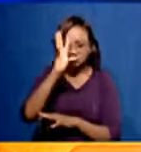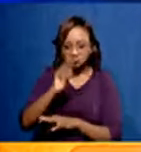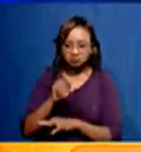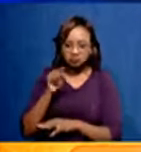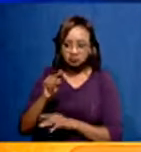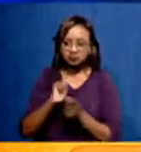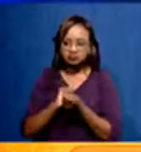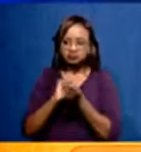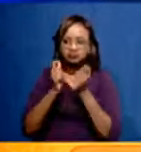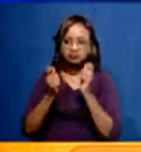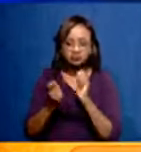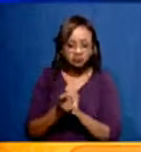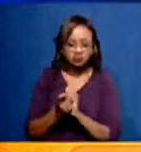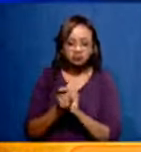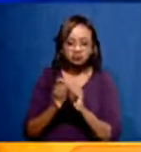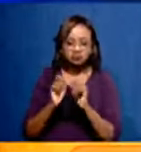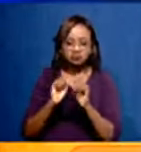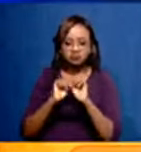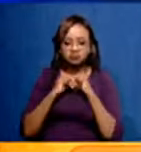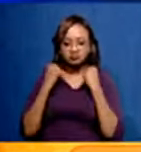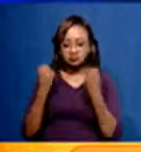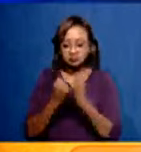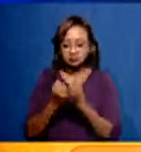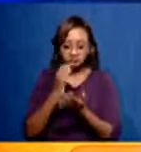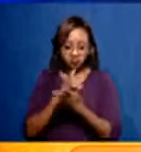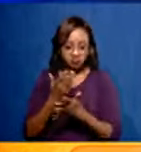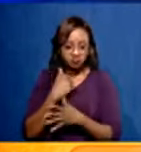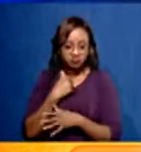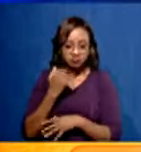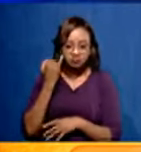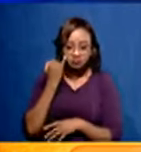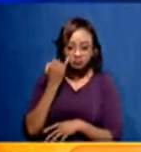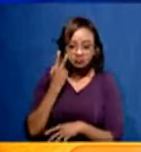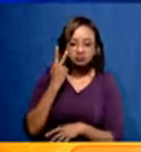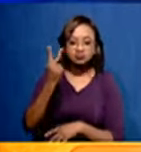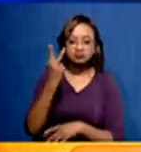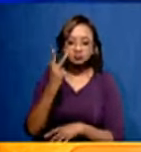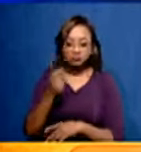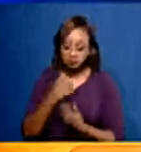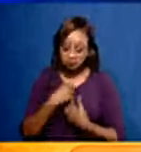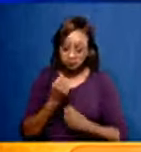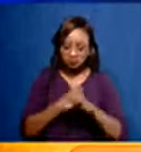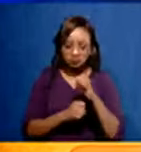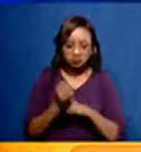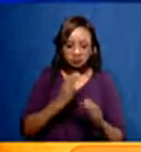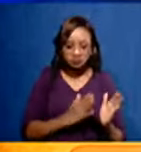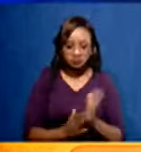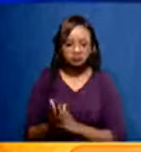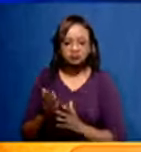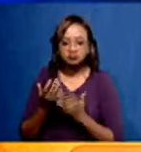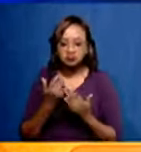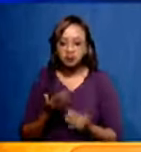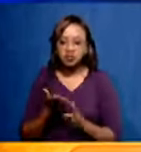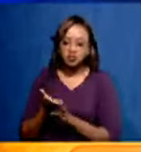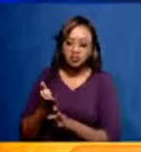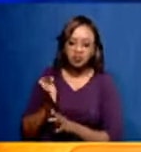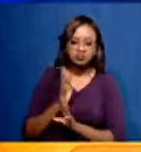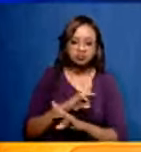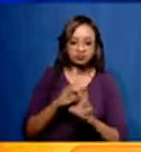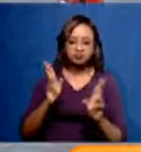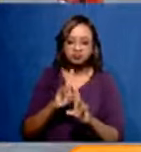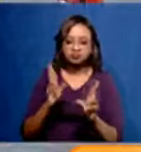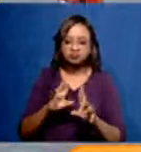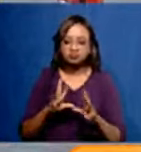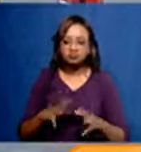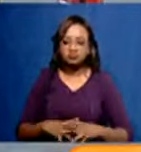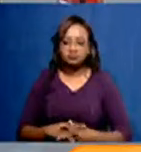society. So that's a big mission. It has a vision, it has an action plan. Now, go back to Star Trek, we're about to take off. But tell me